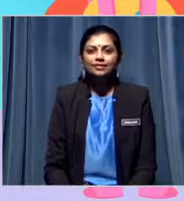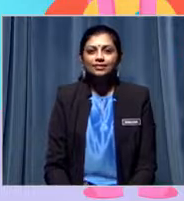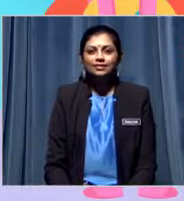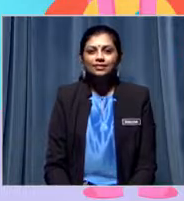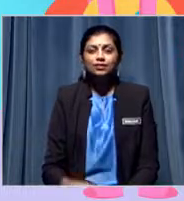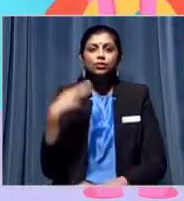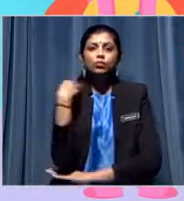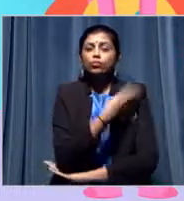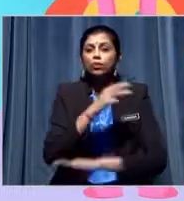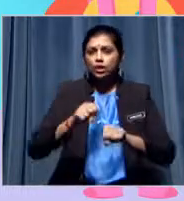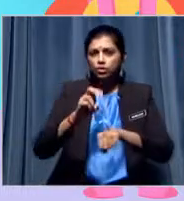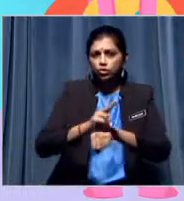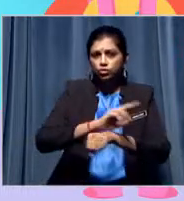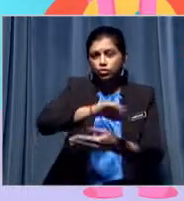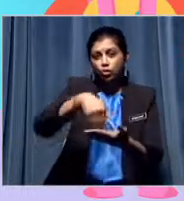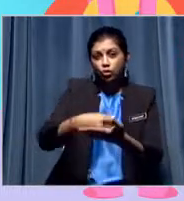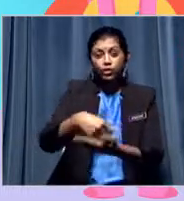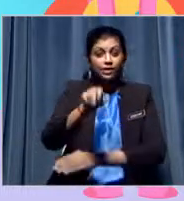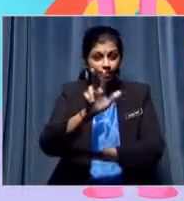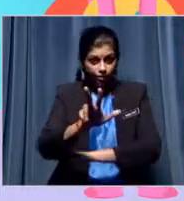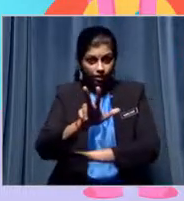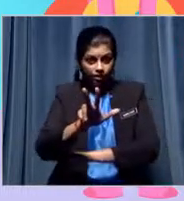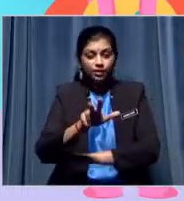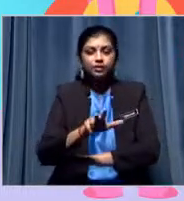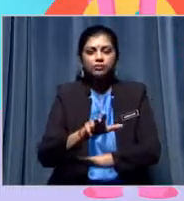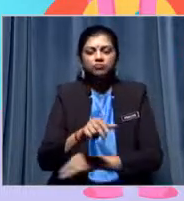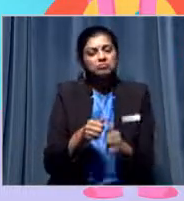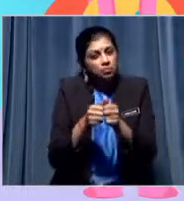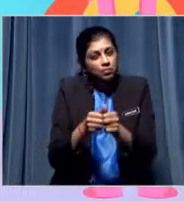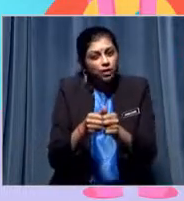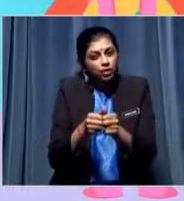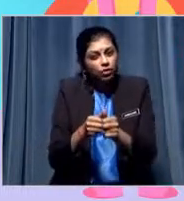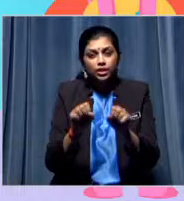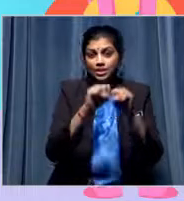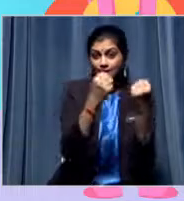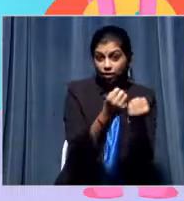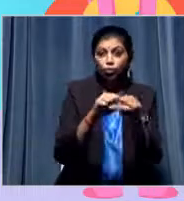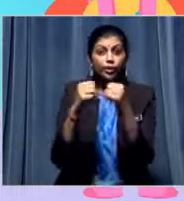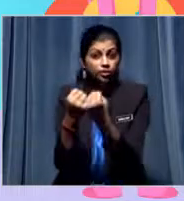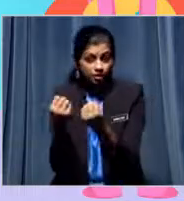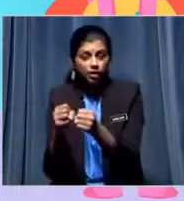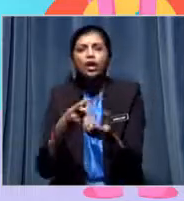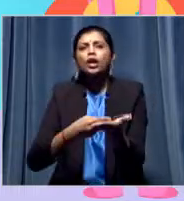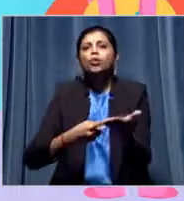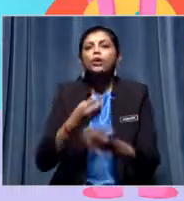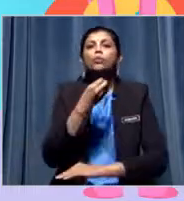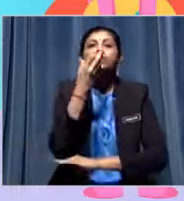We can use all these three forms depending on the situation and what we are trying to